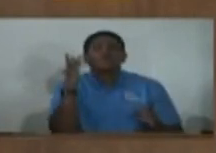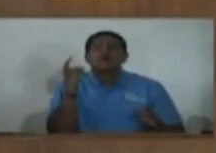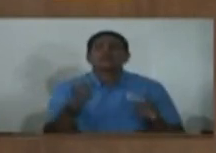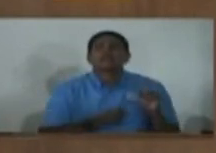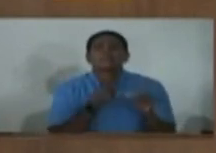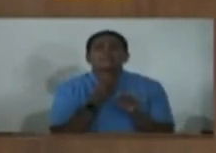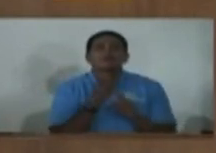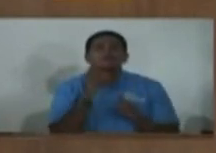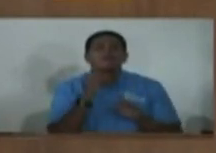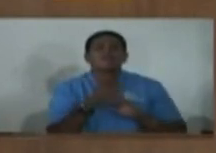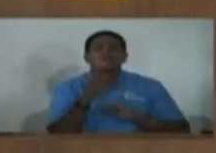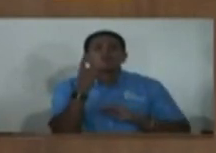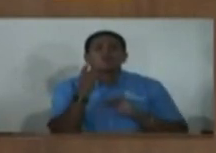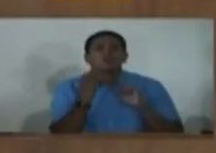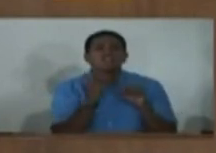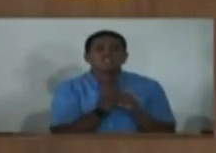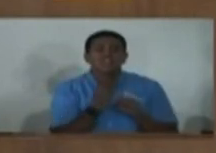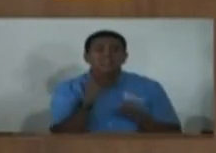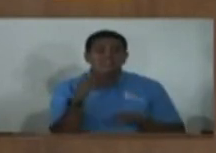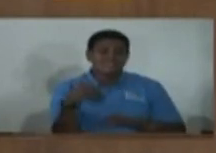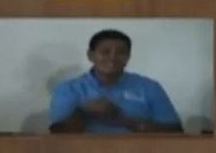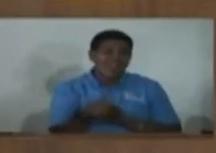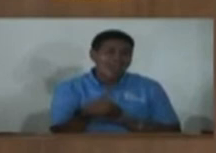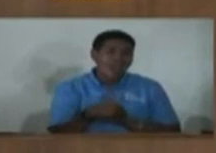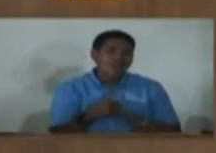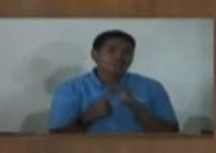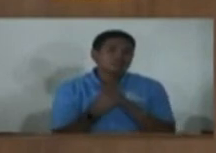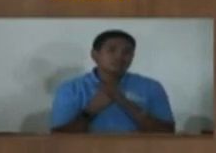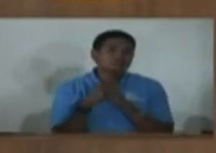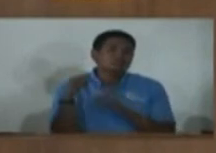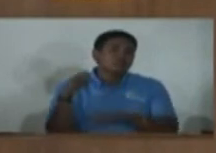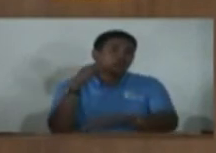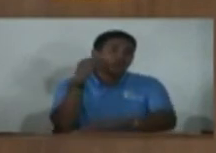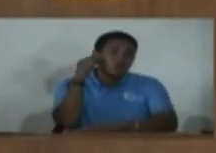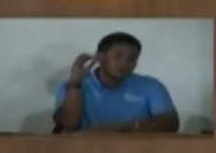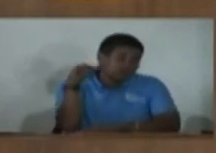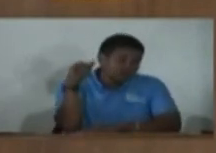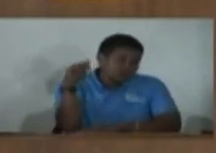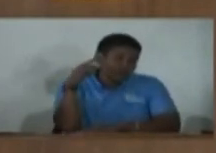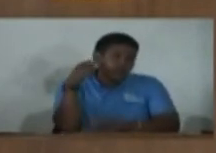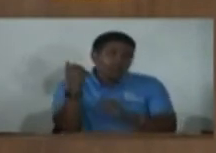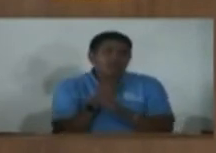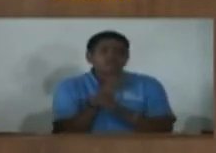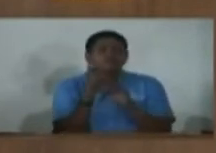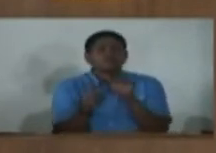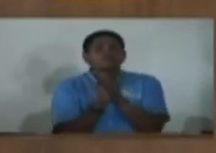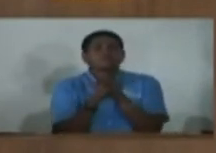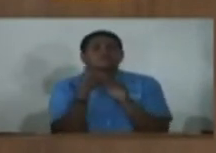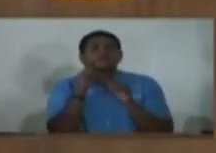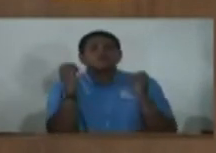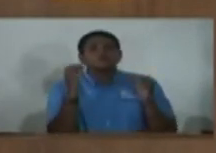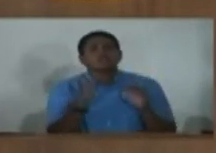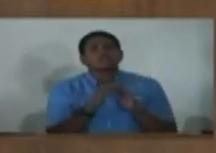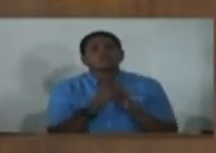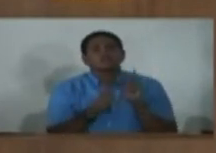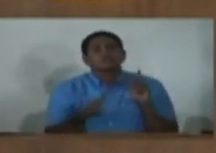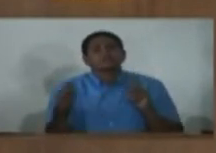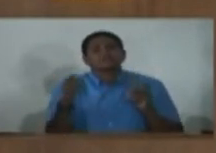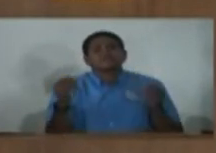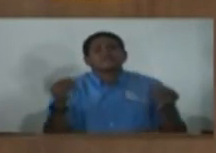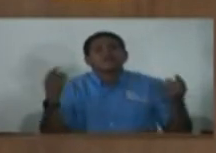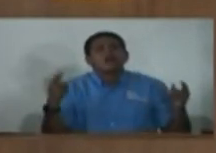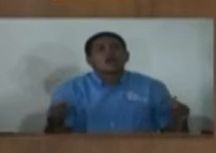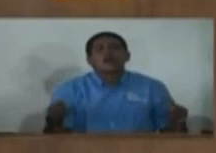of over a year of nightly curfews and everything else that's happened to so many of our Jamaican people has